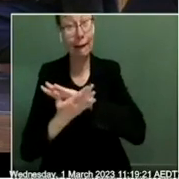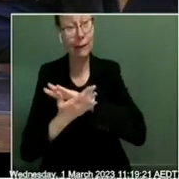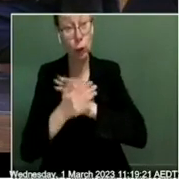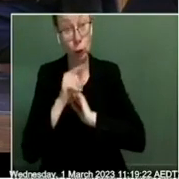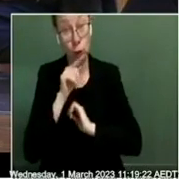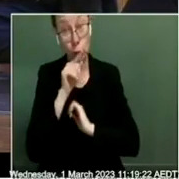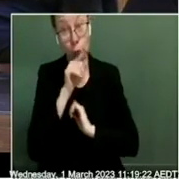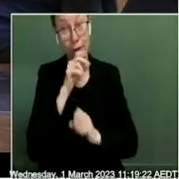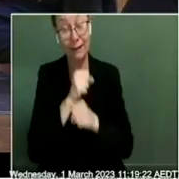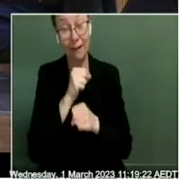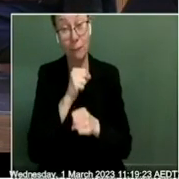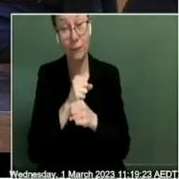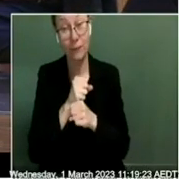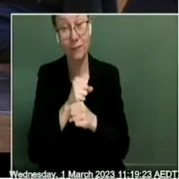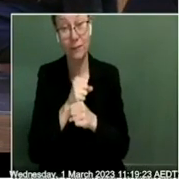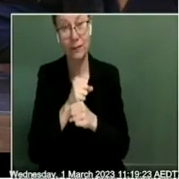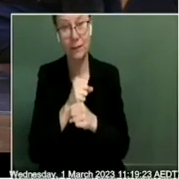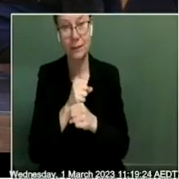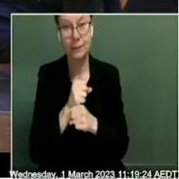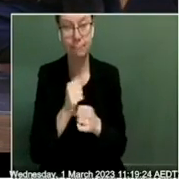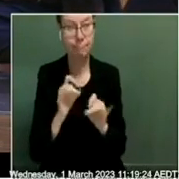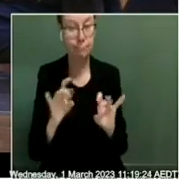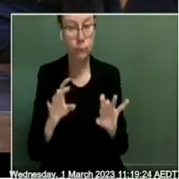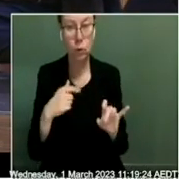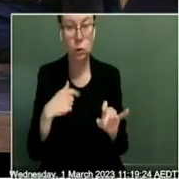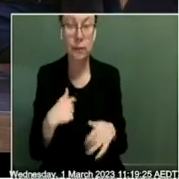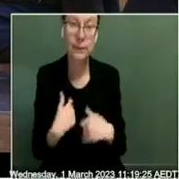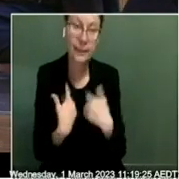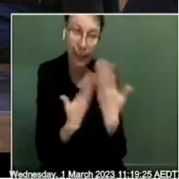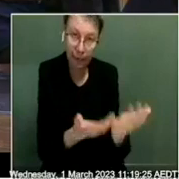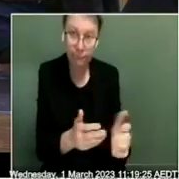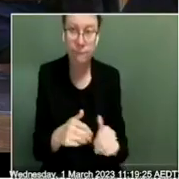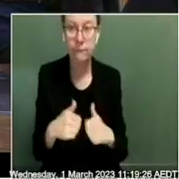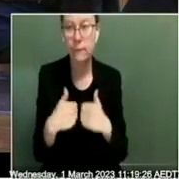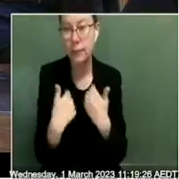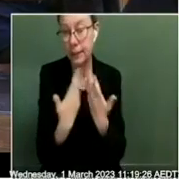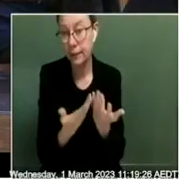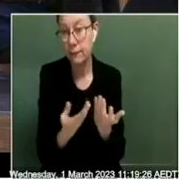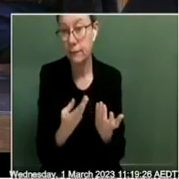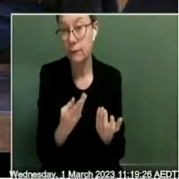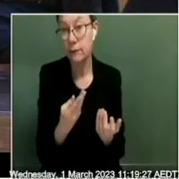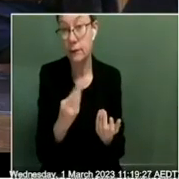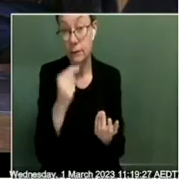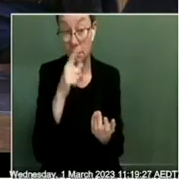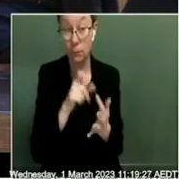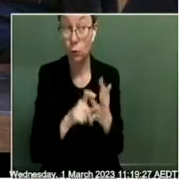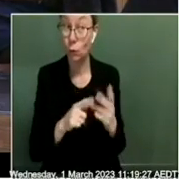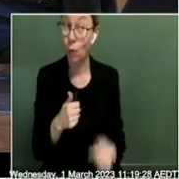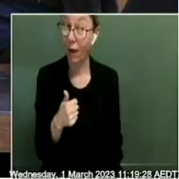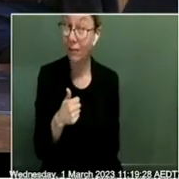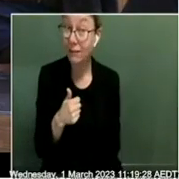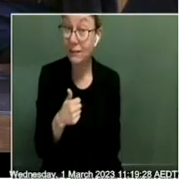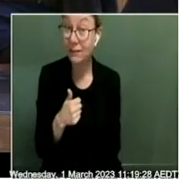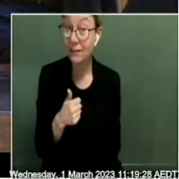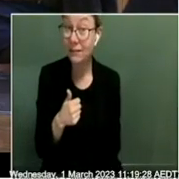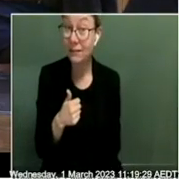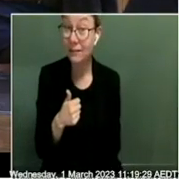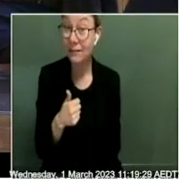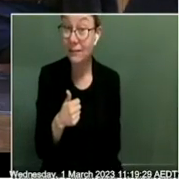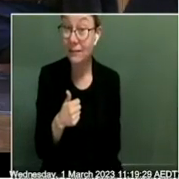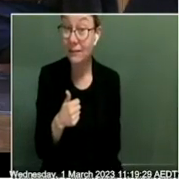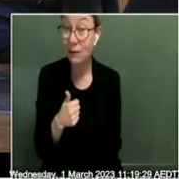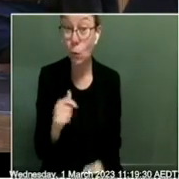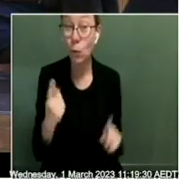giving time, and some people do very well out of it. Nothing changes. No, true. We've got to